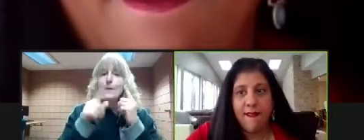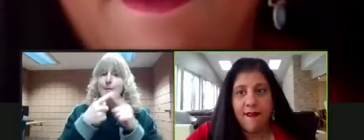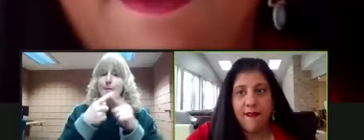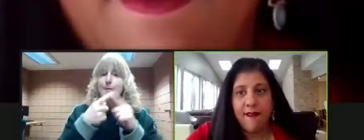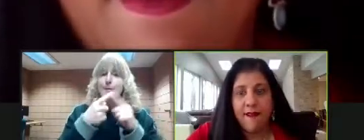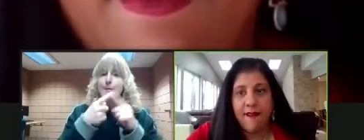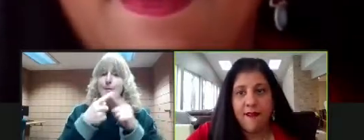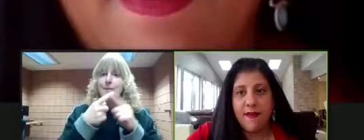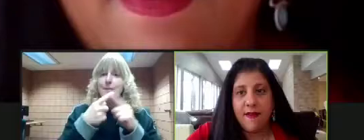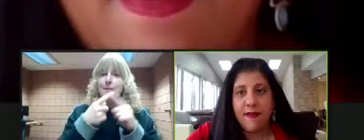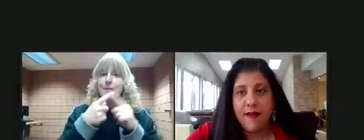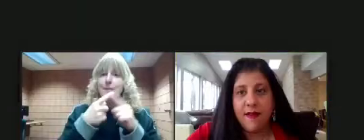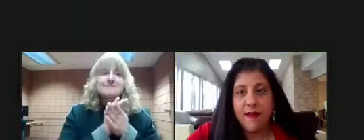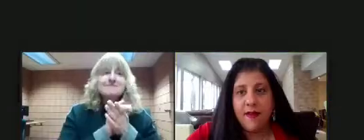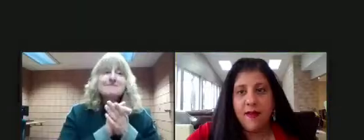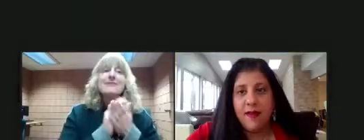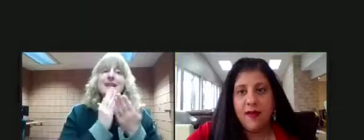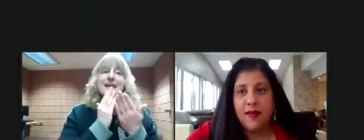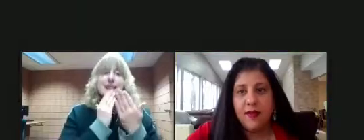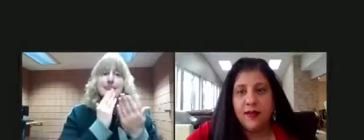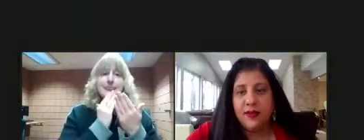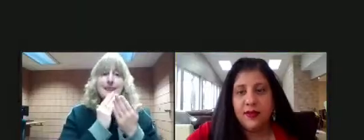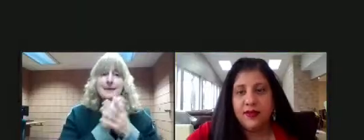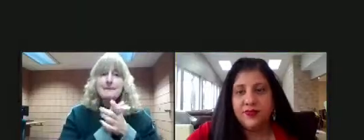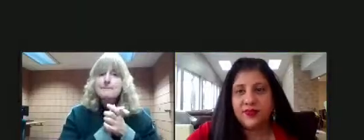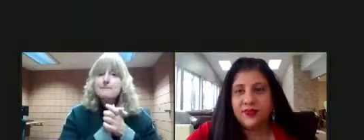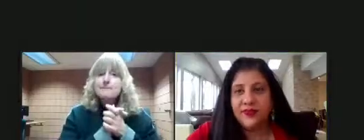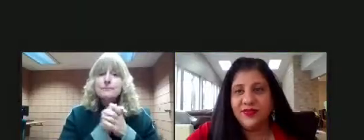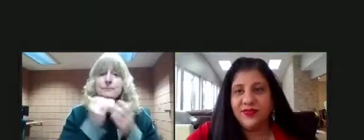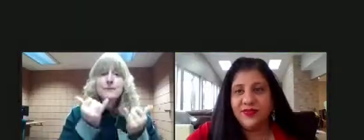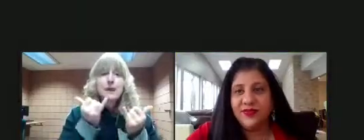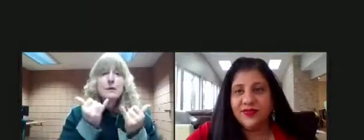I think he may have just gotten bumped off. Let's give